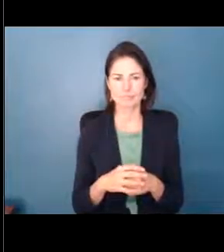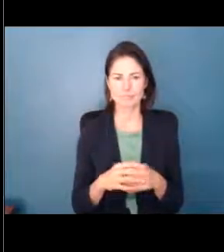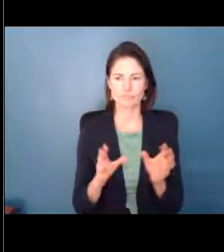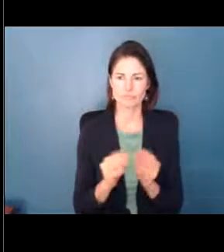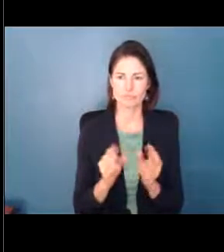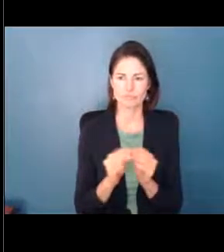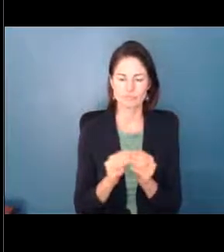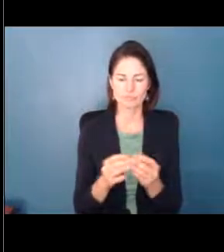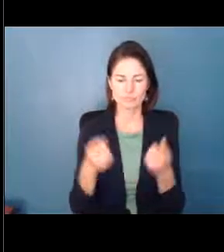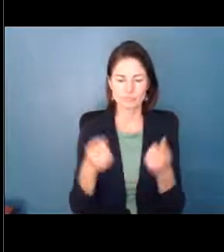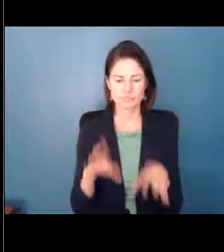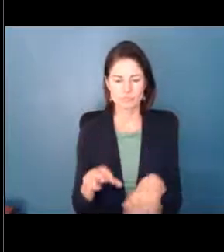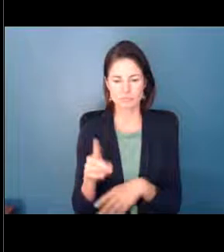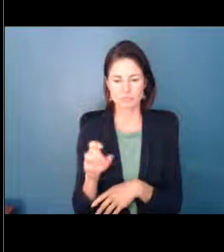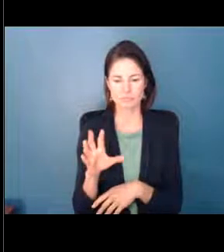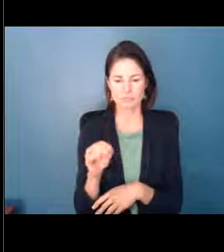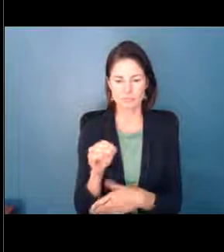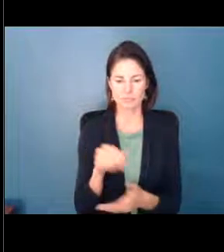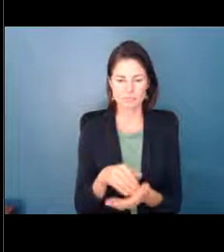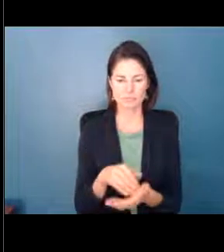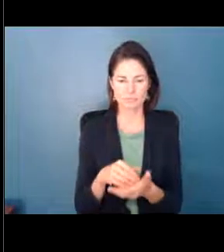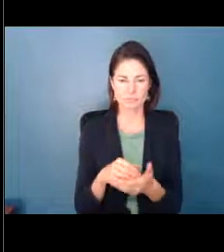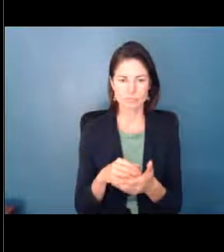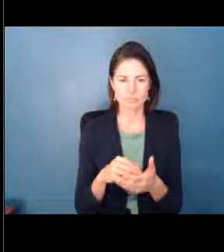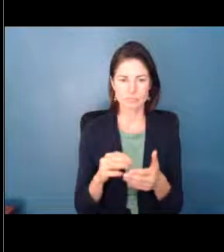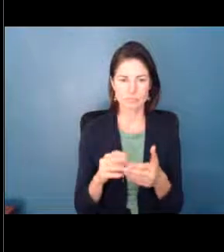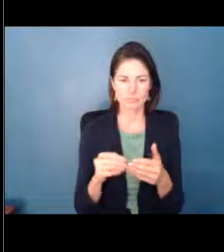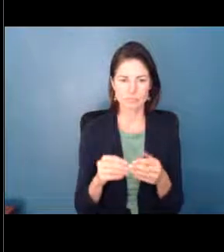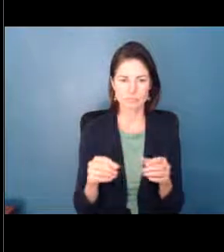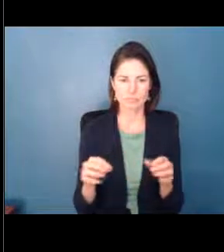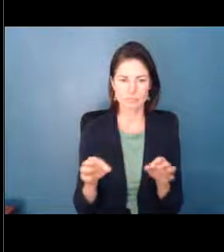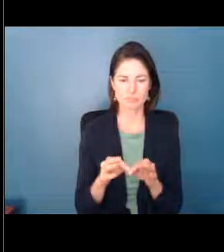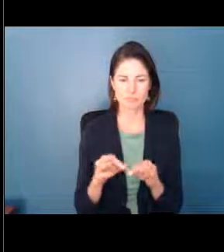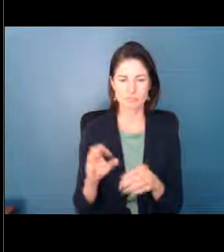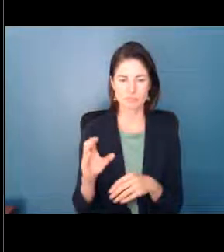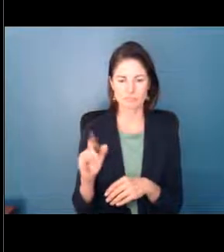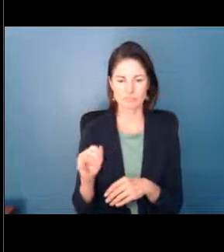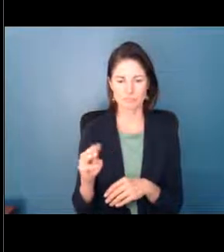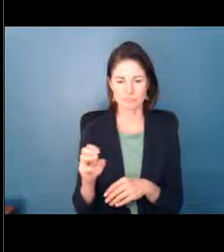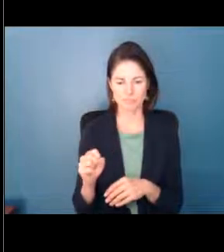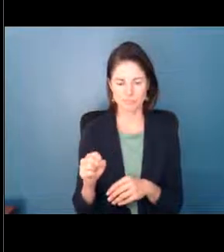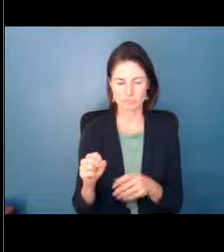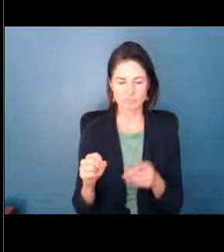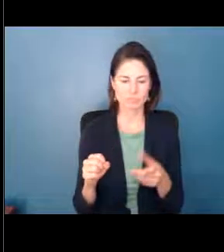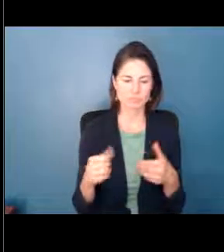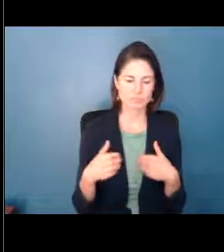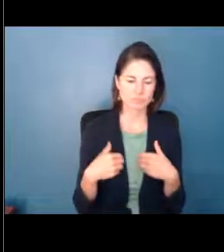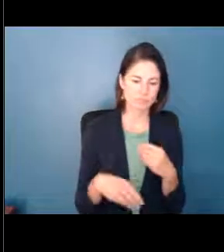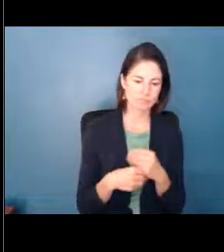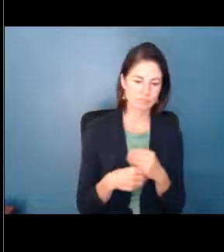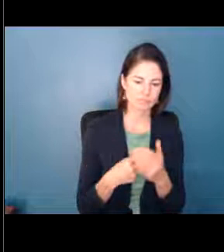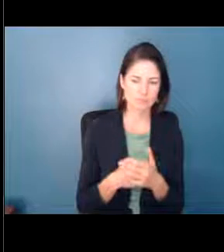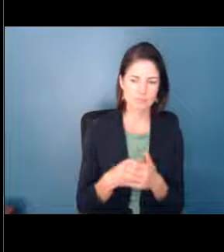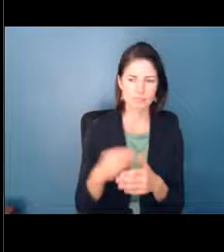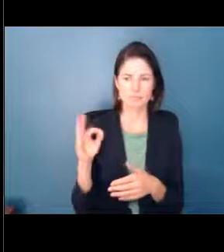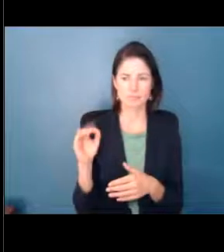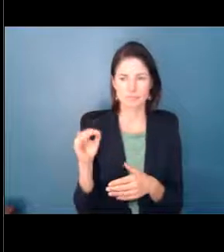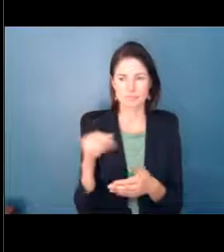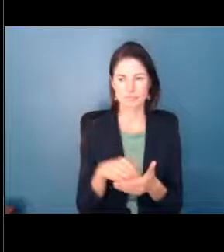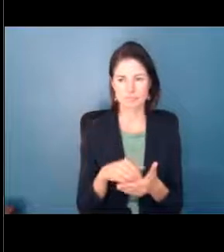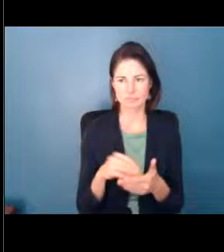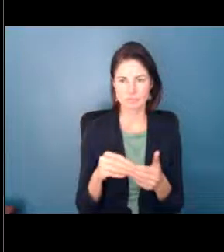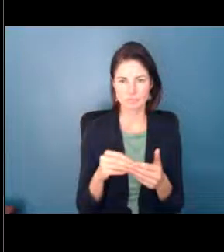at $150,000 to resolve the claims, as the department has $60,000 remaining on the project. Supplemental funds in the amount of $90,000 are needed to be able to